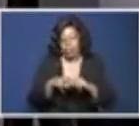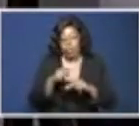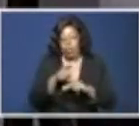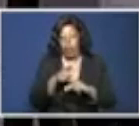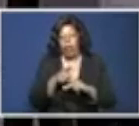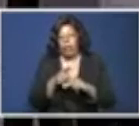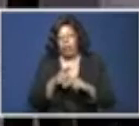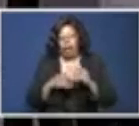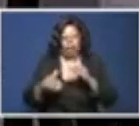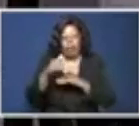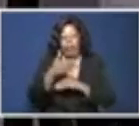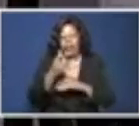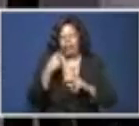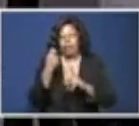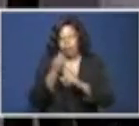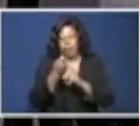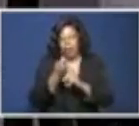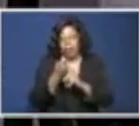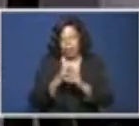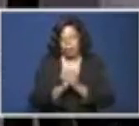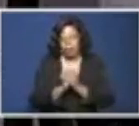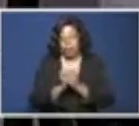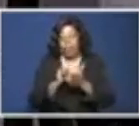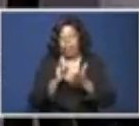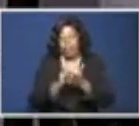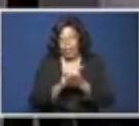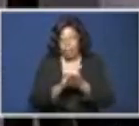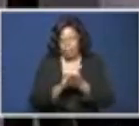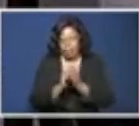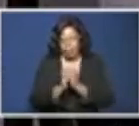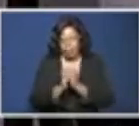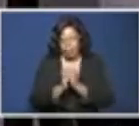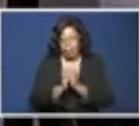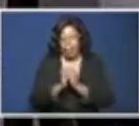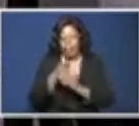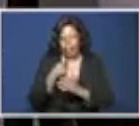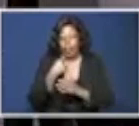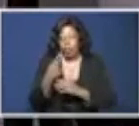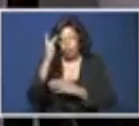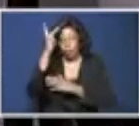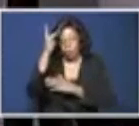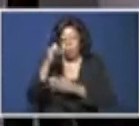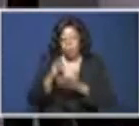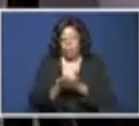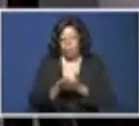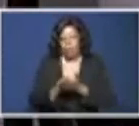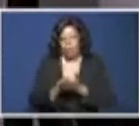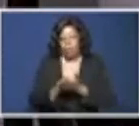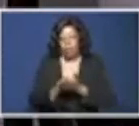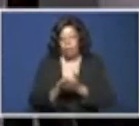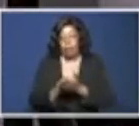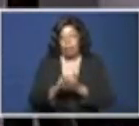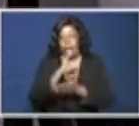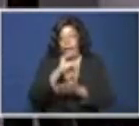target. Wow. That they told Parliament and that they told the Bahamian